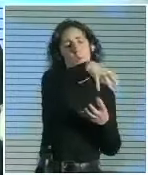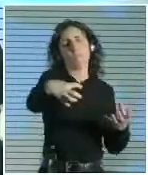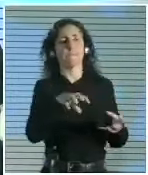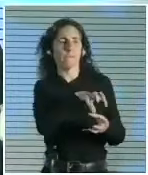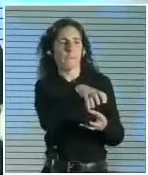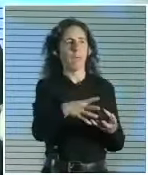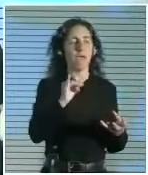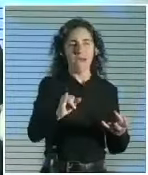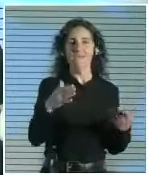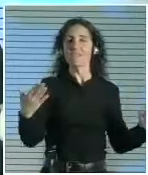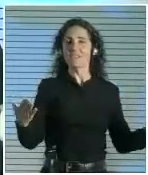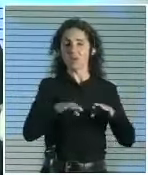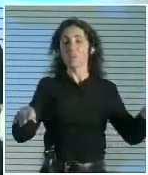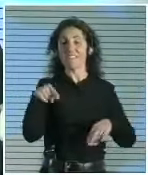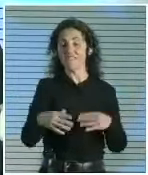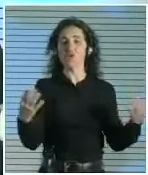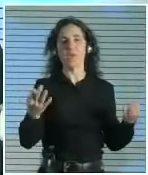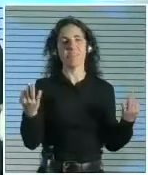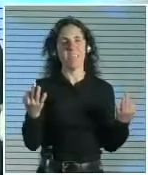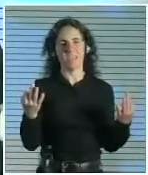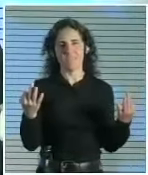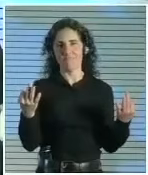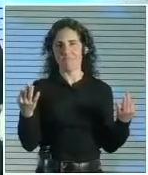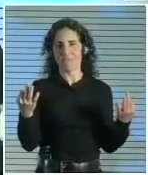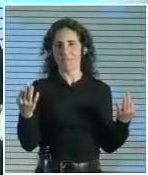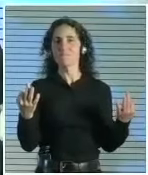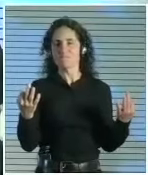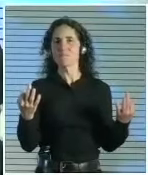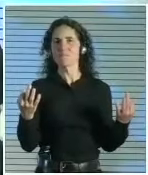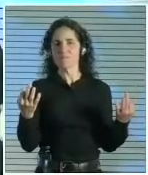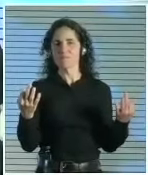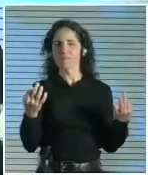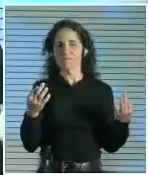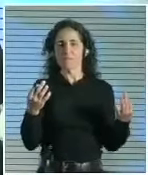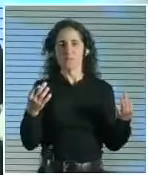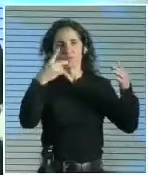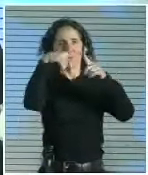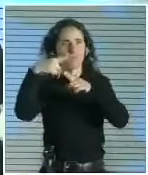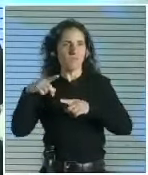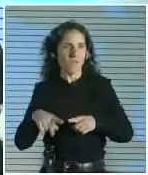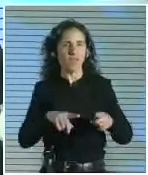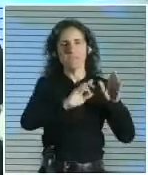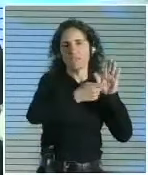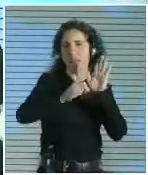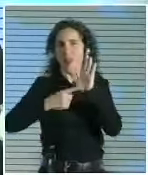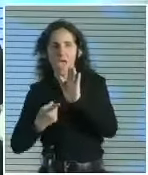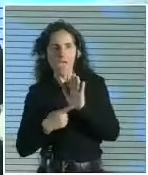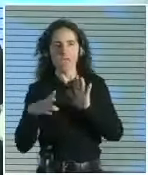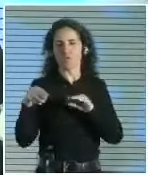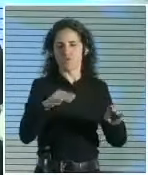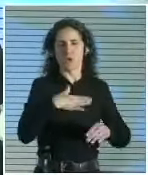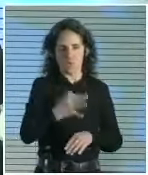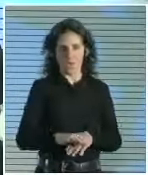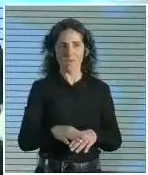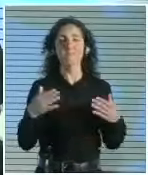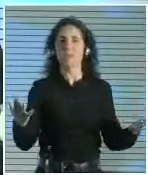of operations. So we immediately set to work scaling to key tourism sectors around the world in